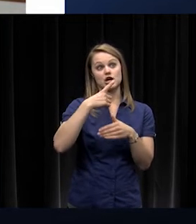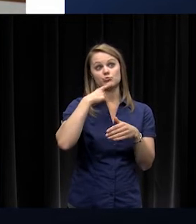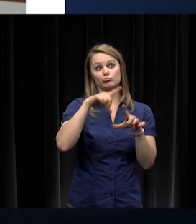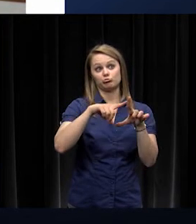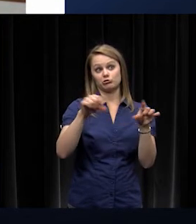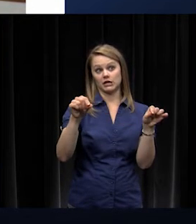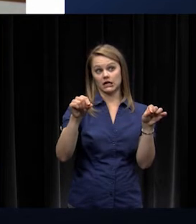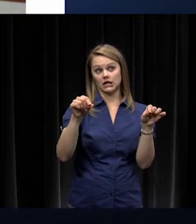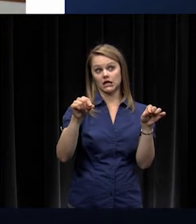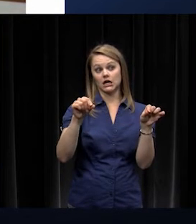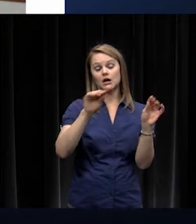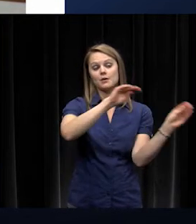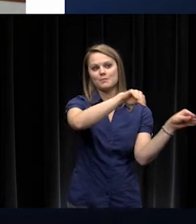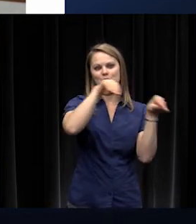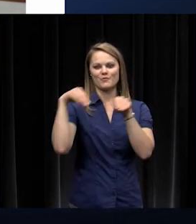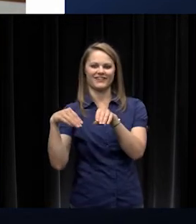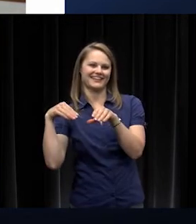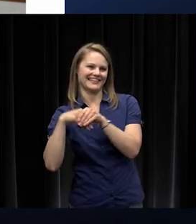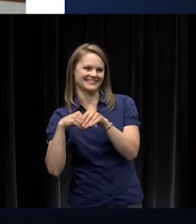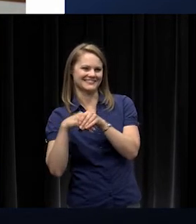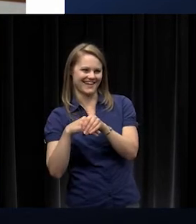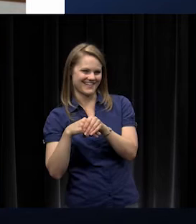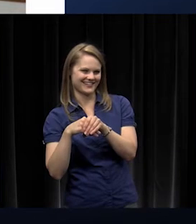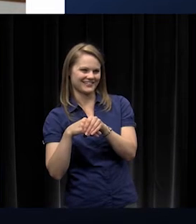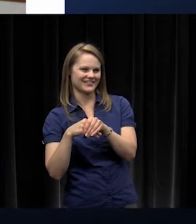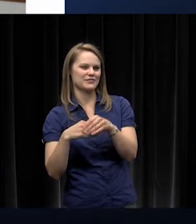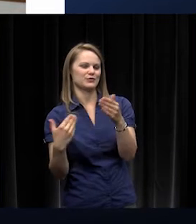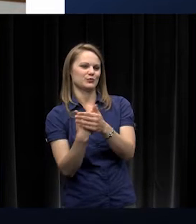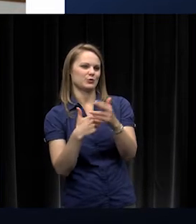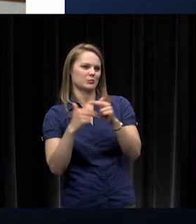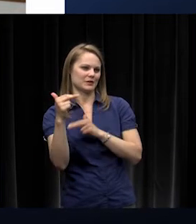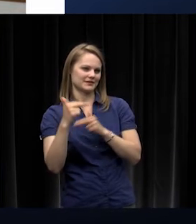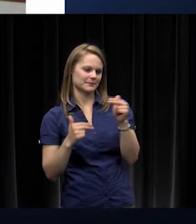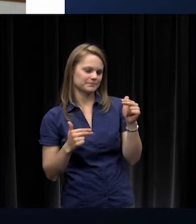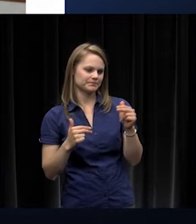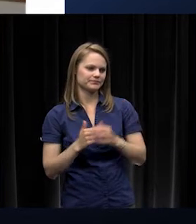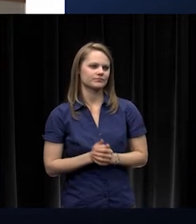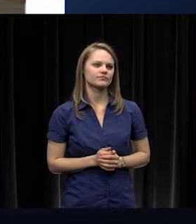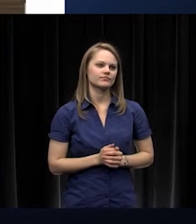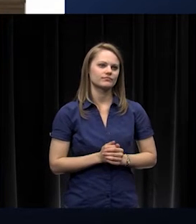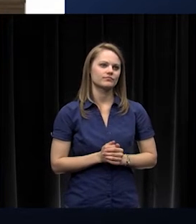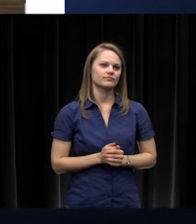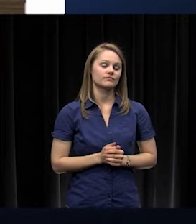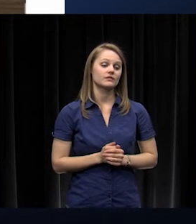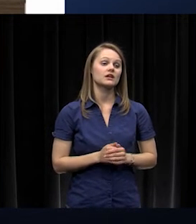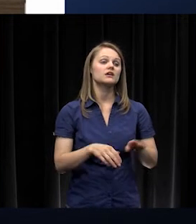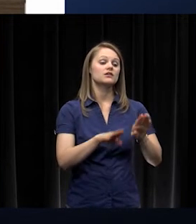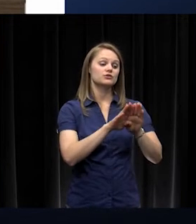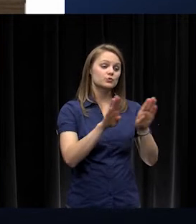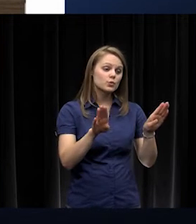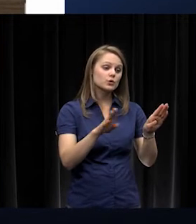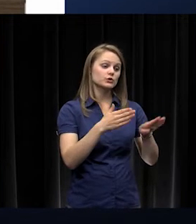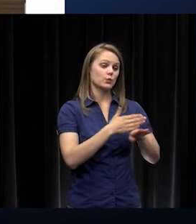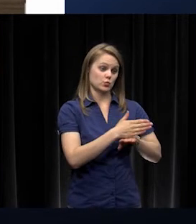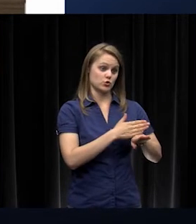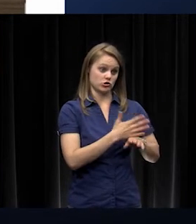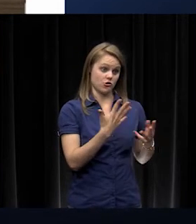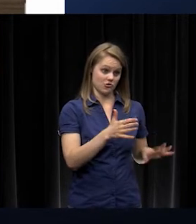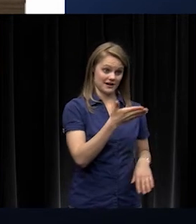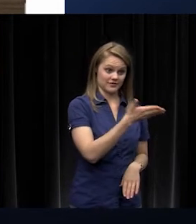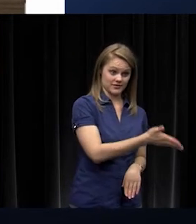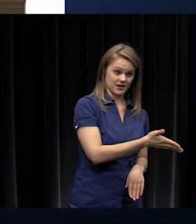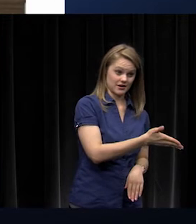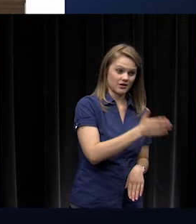going to be inside the addition as well. And I'll also show a slide on that here in a second. And then the existing doors in the wood, using that for our learning stair